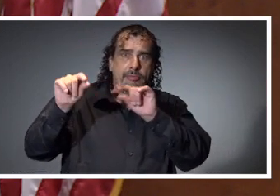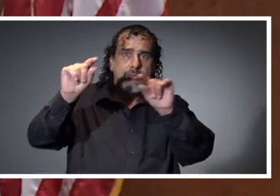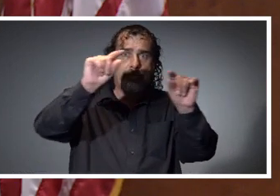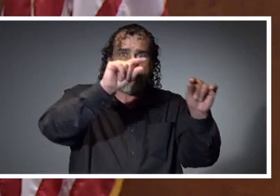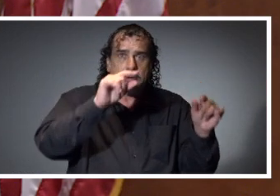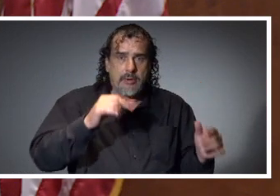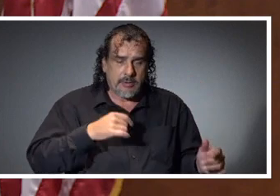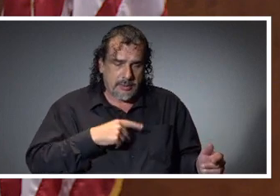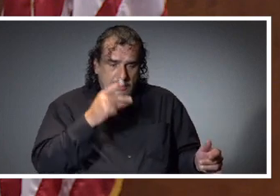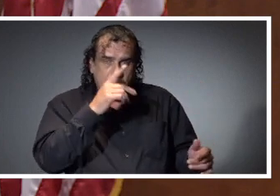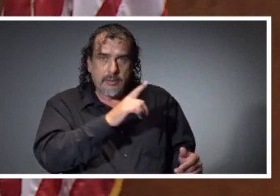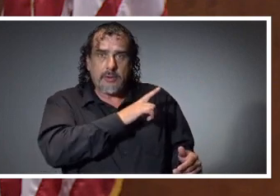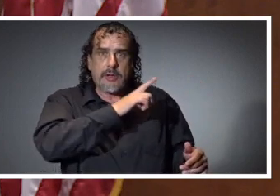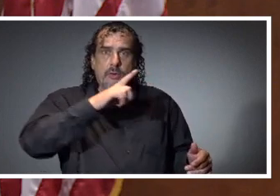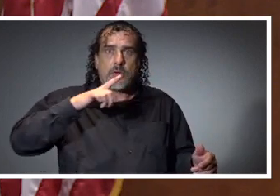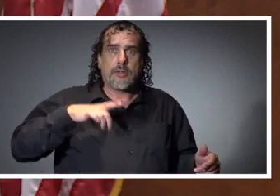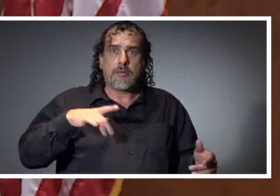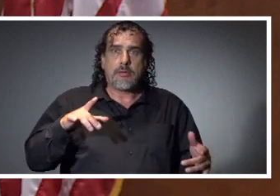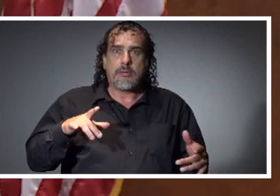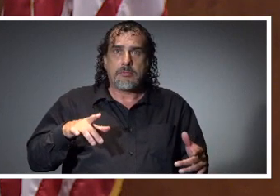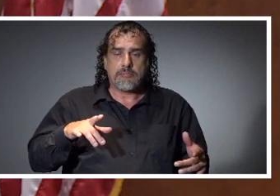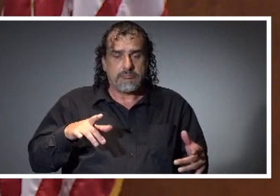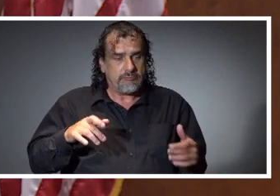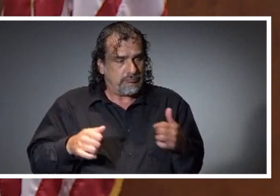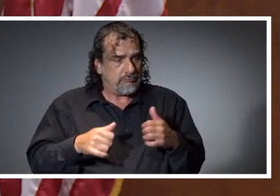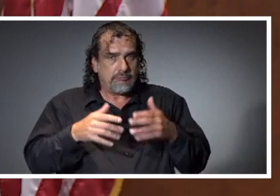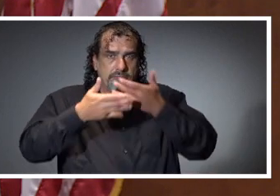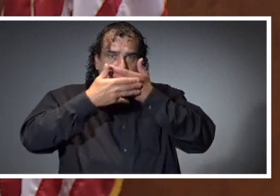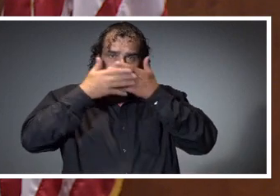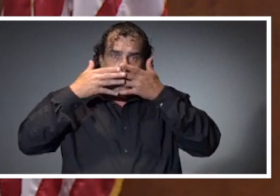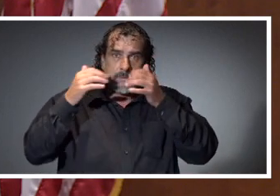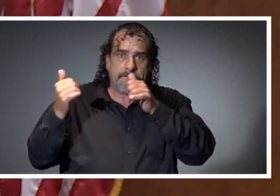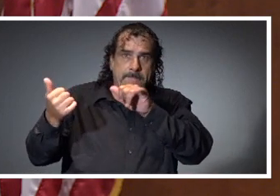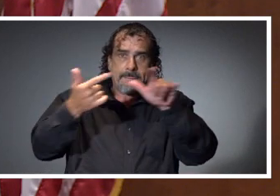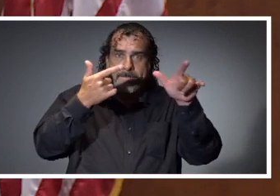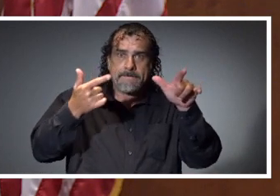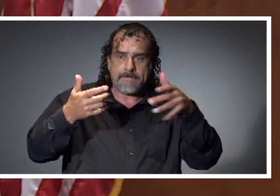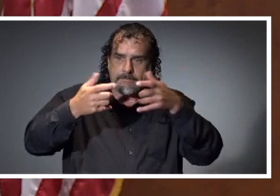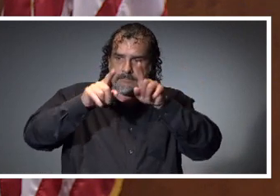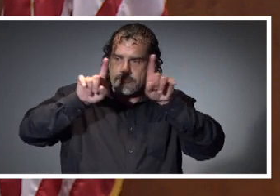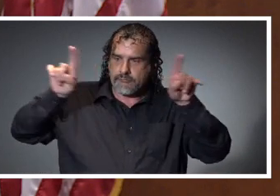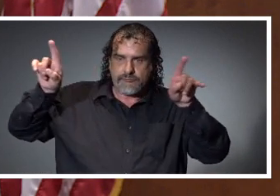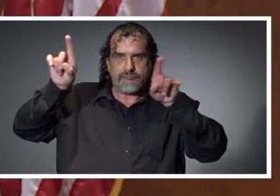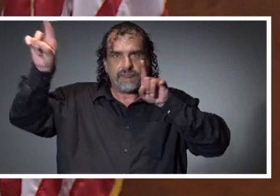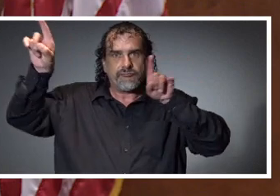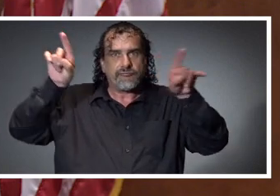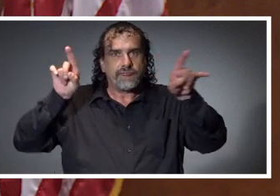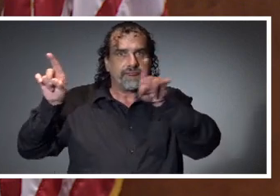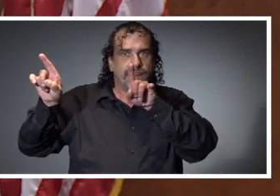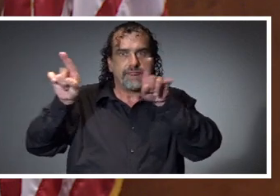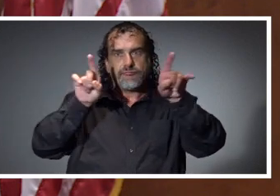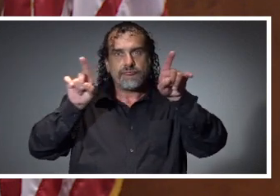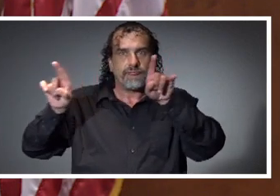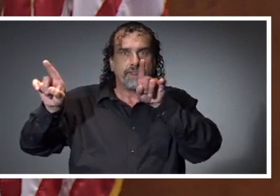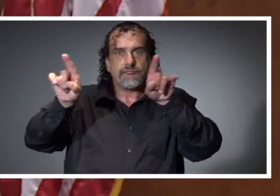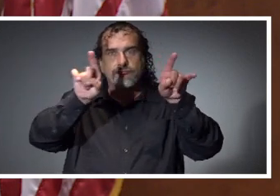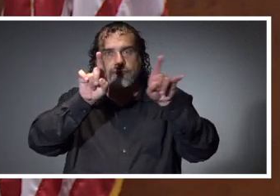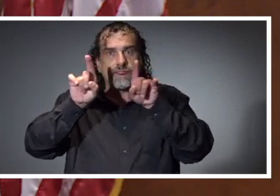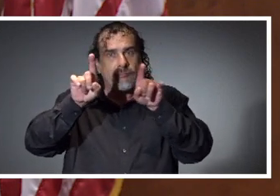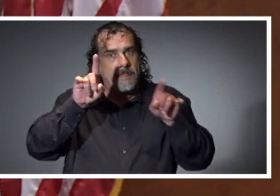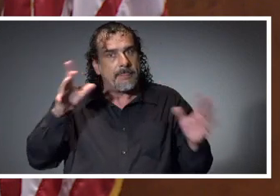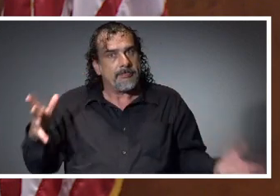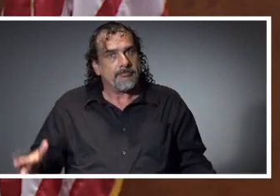even legislators were by and large wearing a mask and by and large staying socially distanced, and we all know